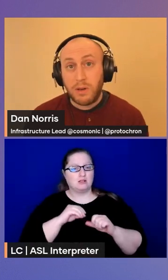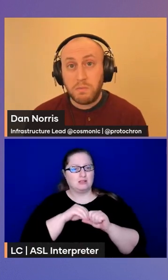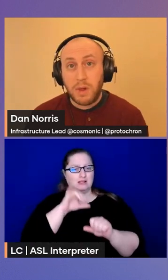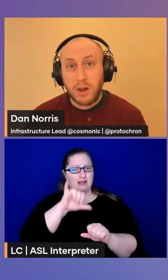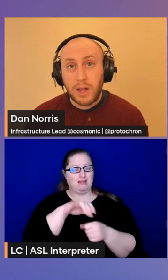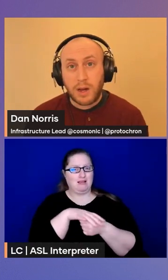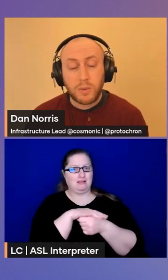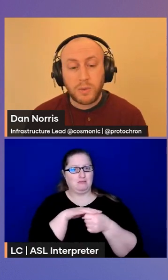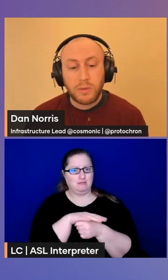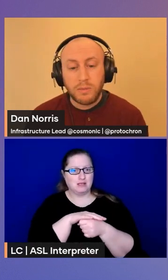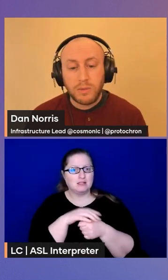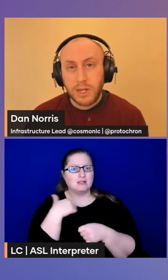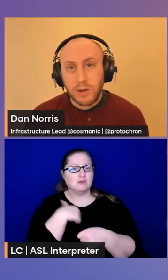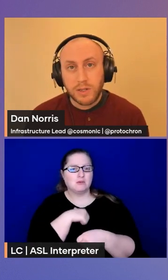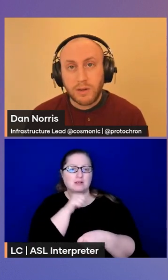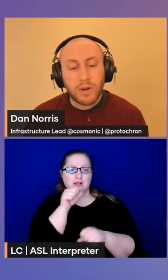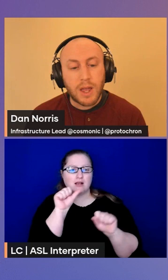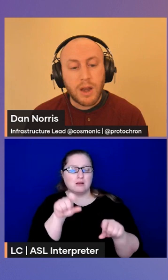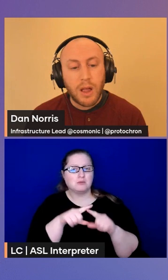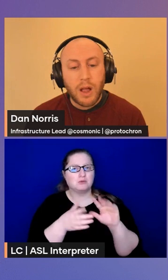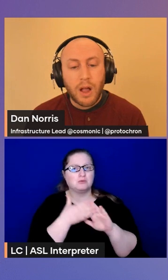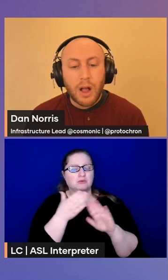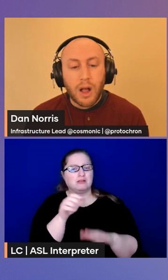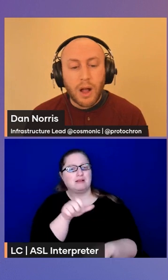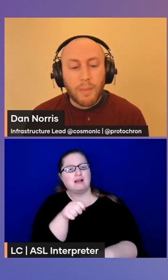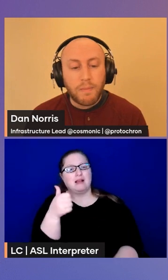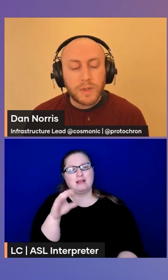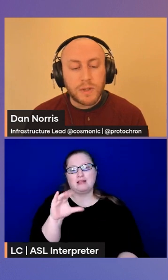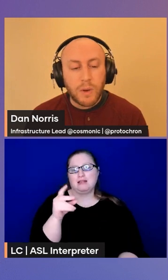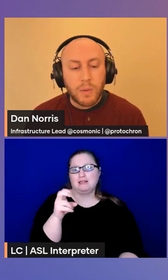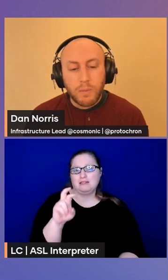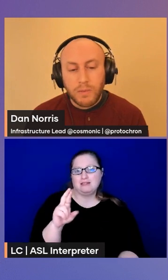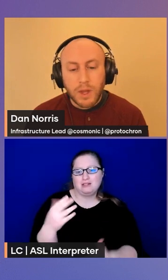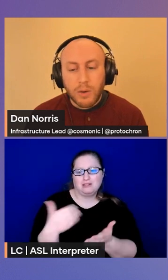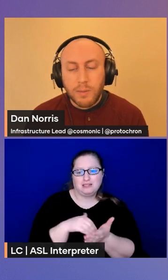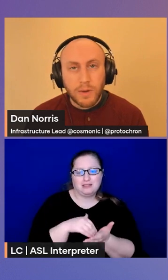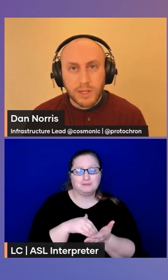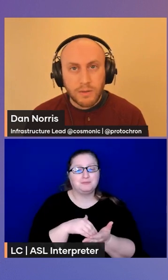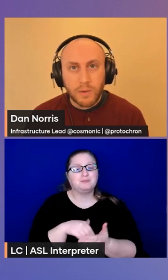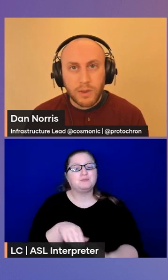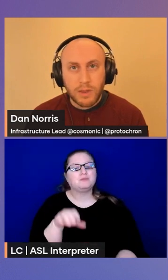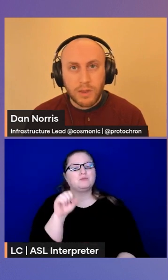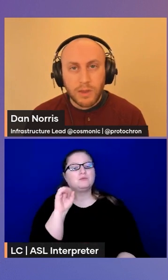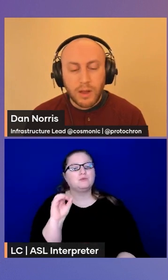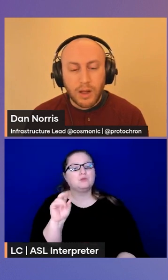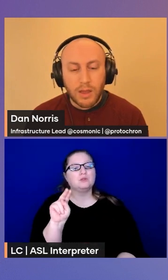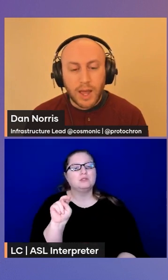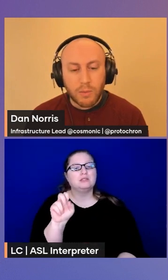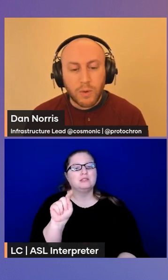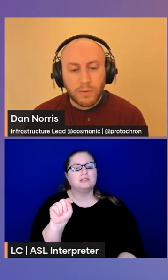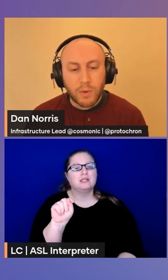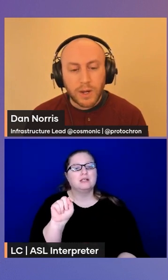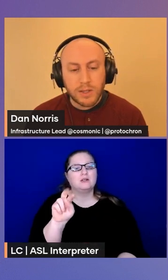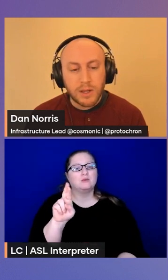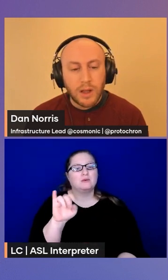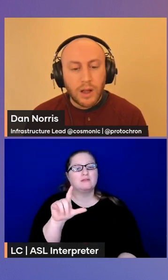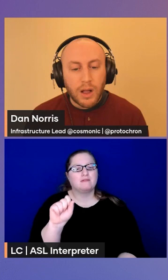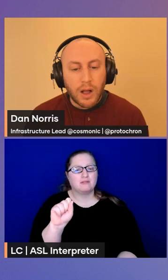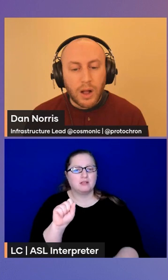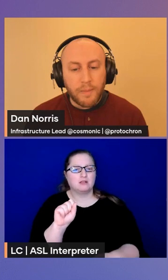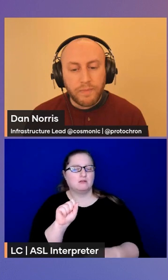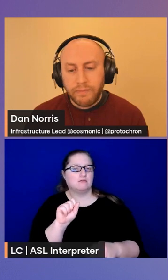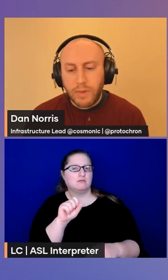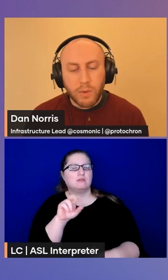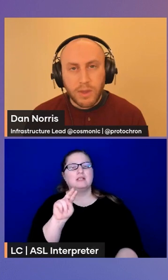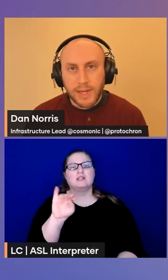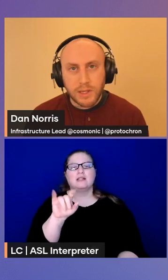run any actual containers ever again. So Netreap fills in for that role for us.